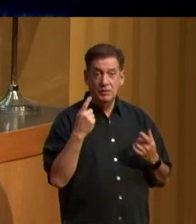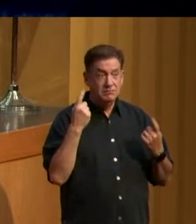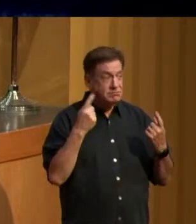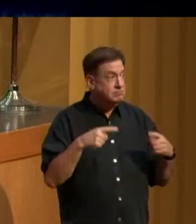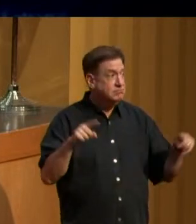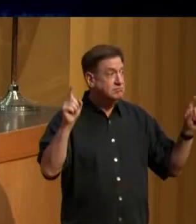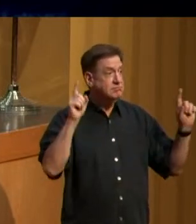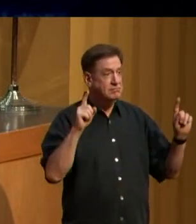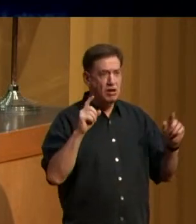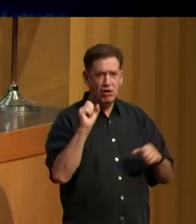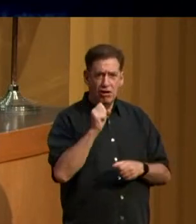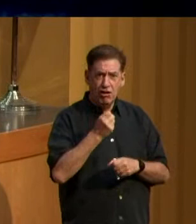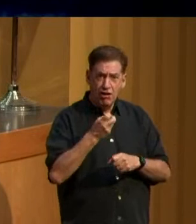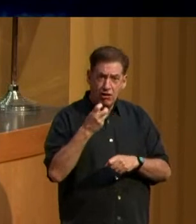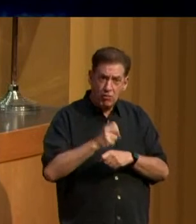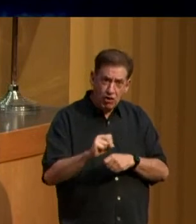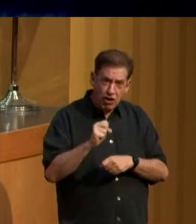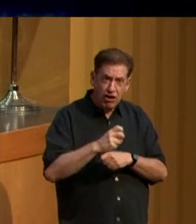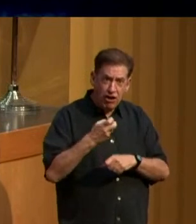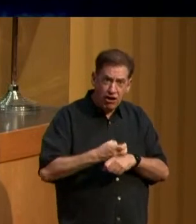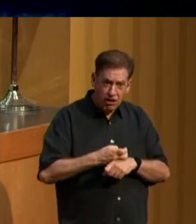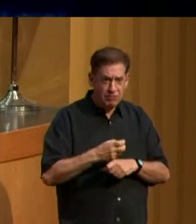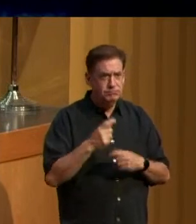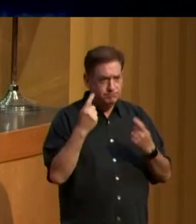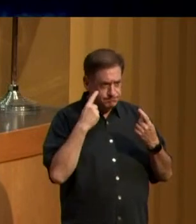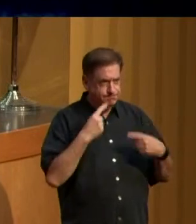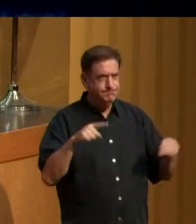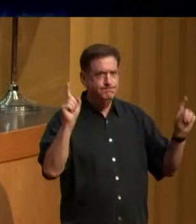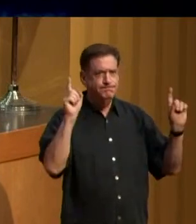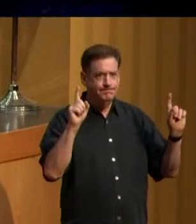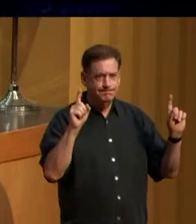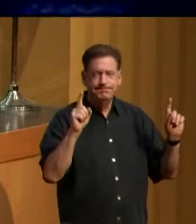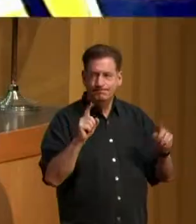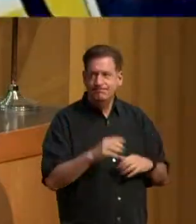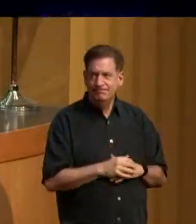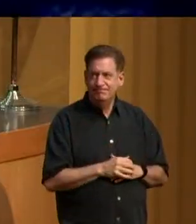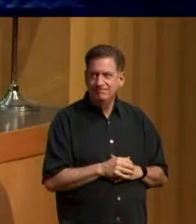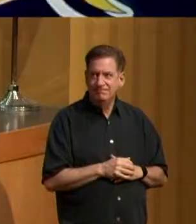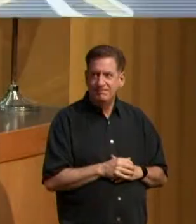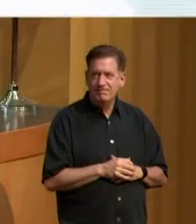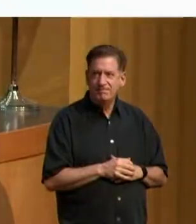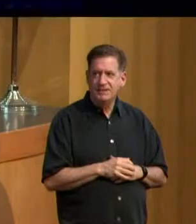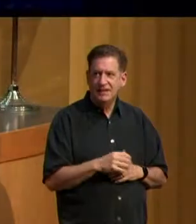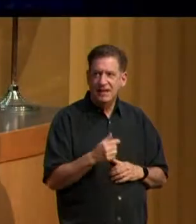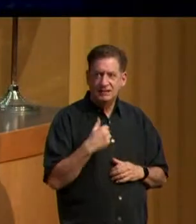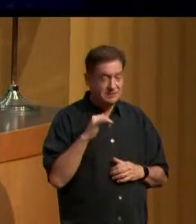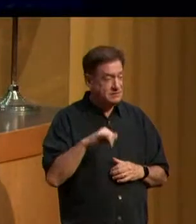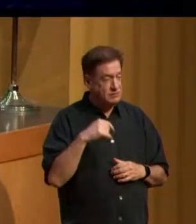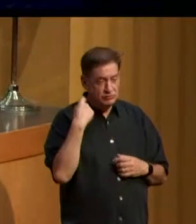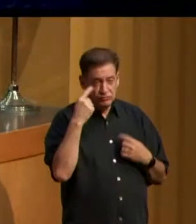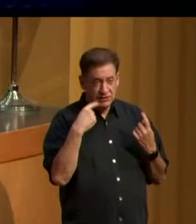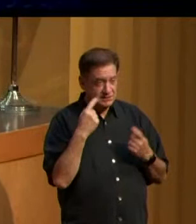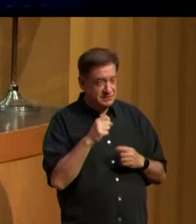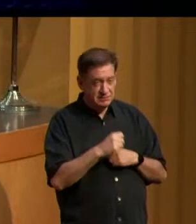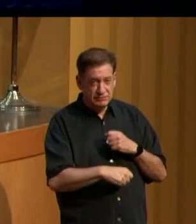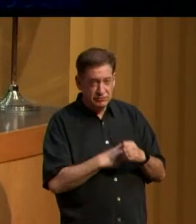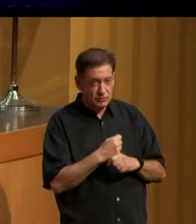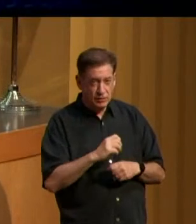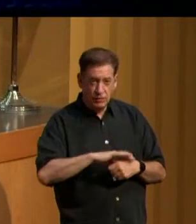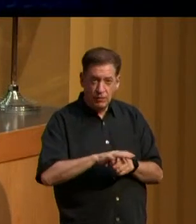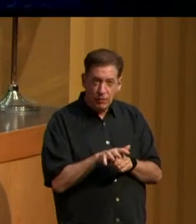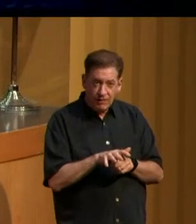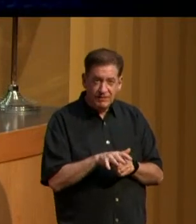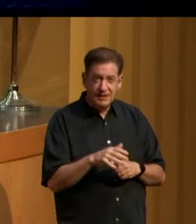paid off and we were able to win that national championship and bring it home. Well, it's been a crazy year with COVID. Again, from the